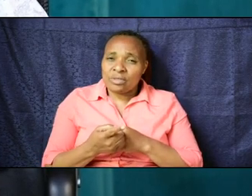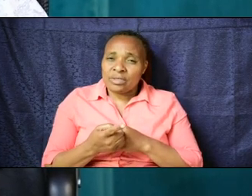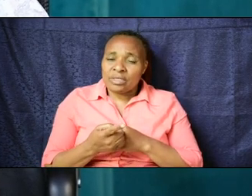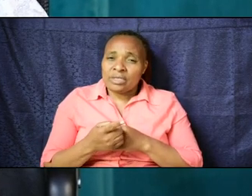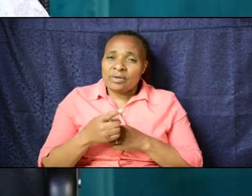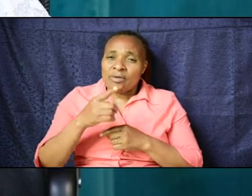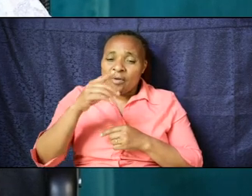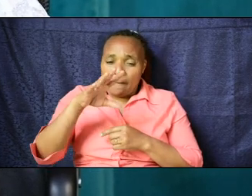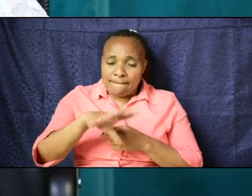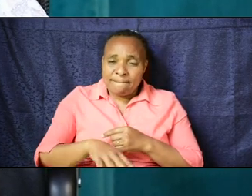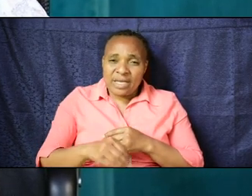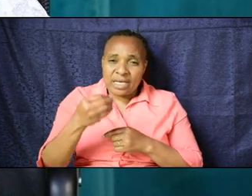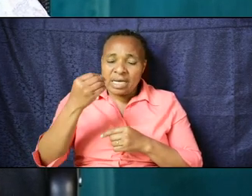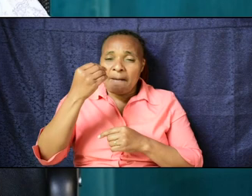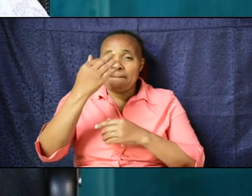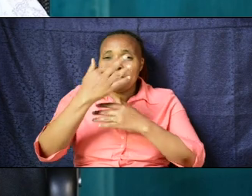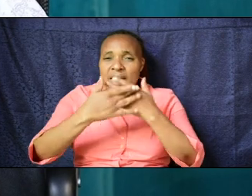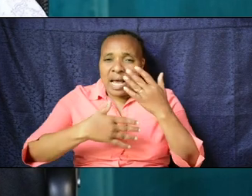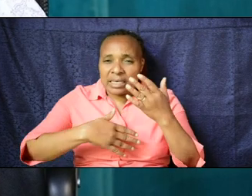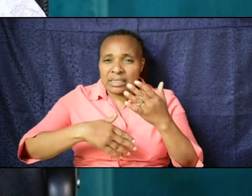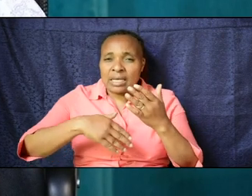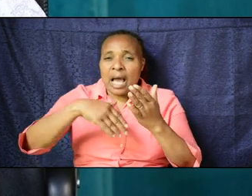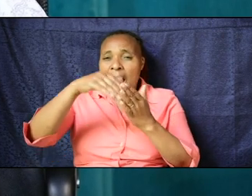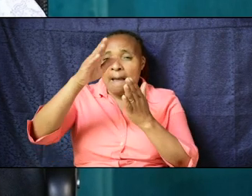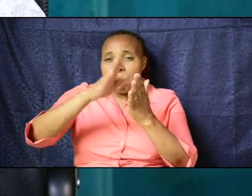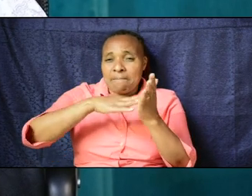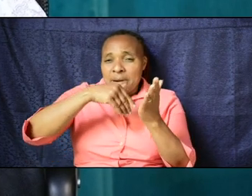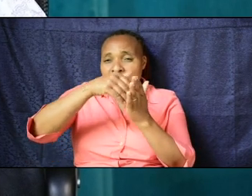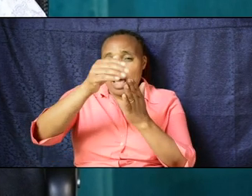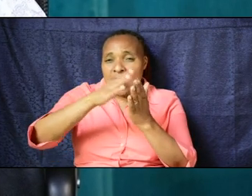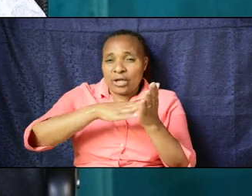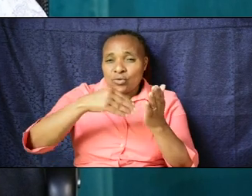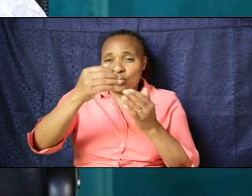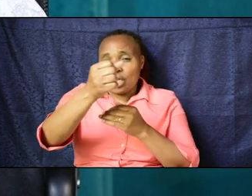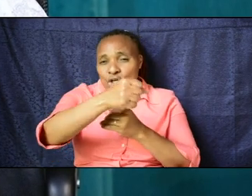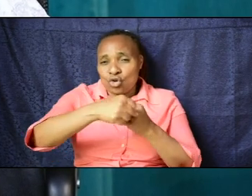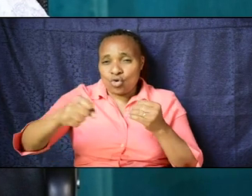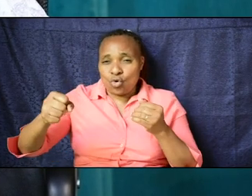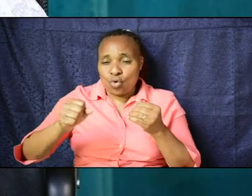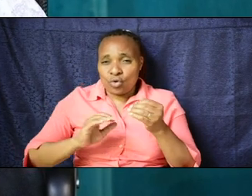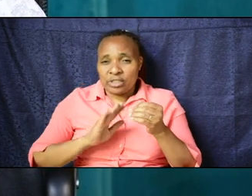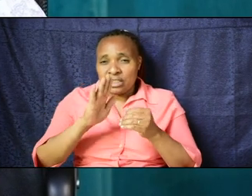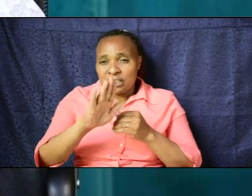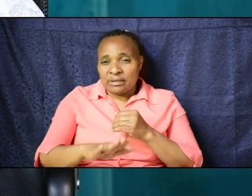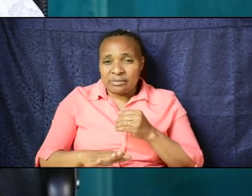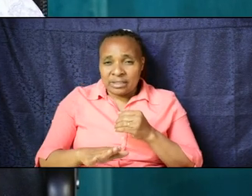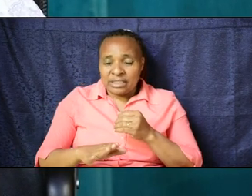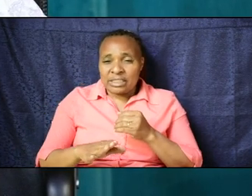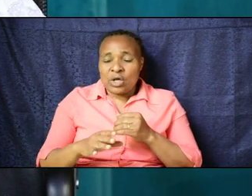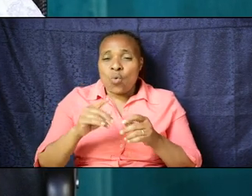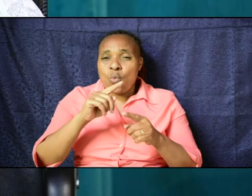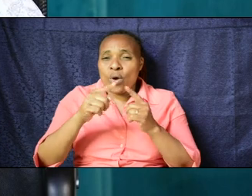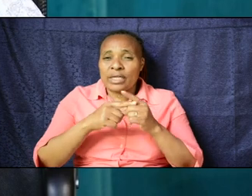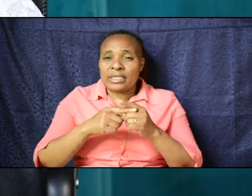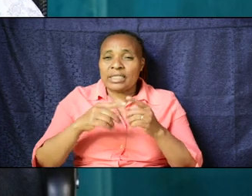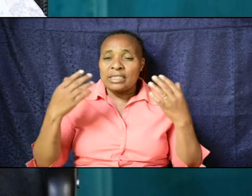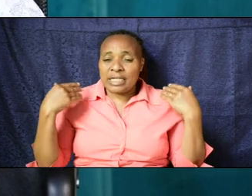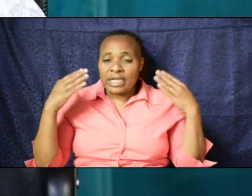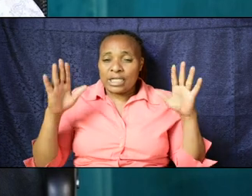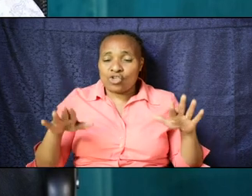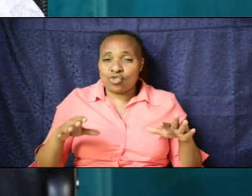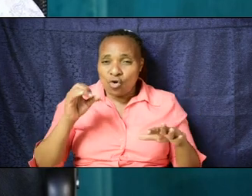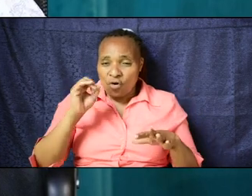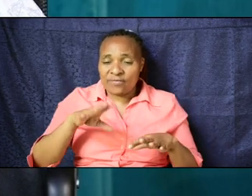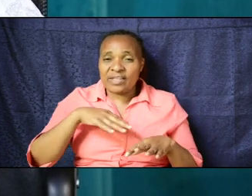apply the blood on their doorpost, that when the angel of death comes, he can